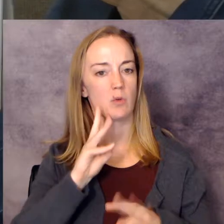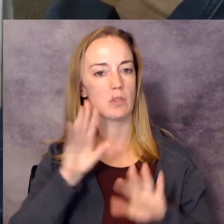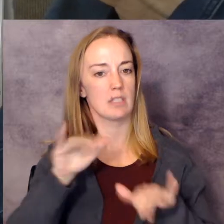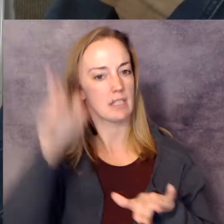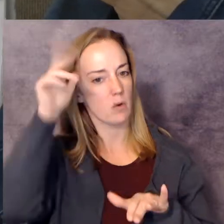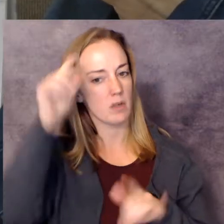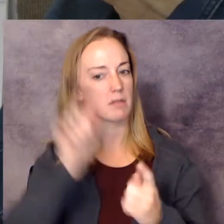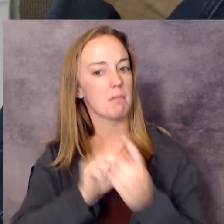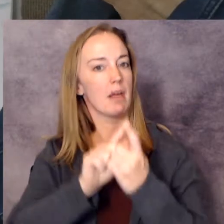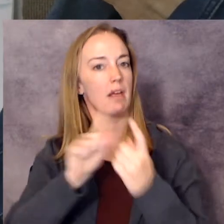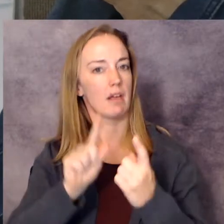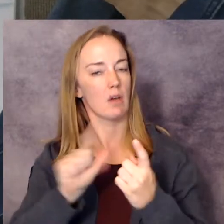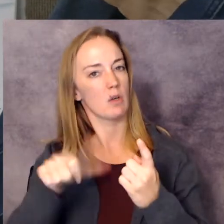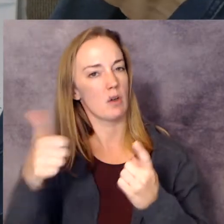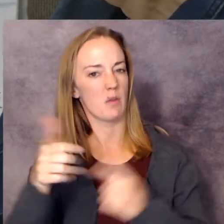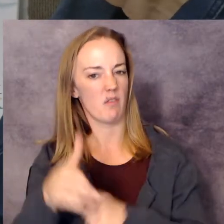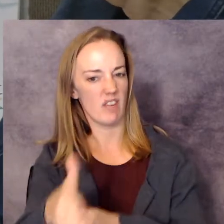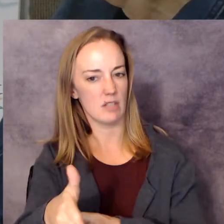fish.